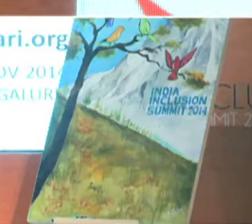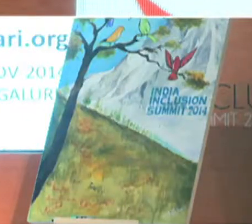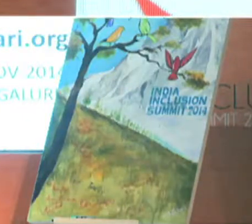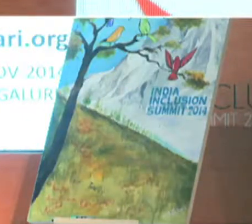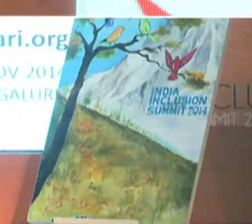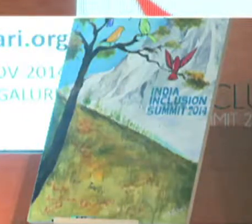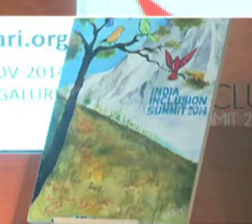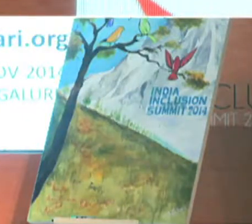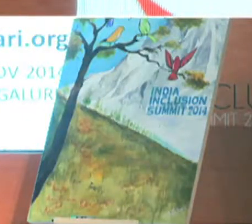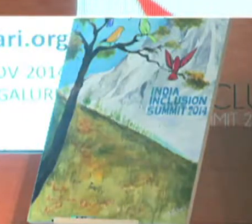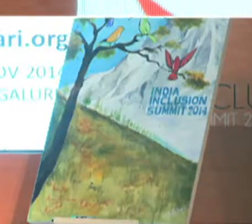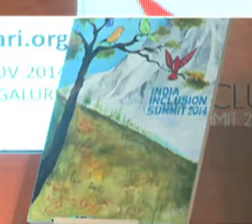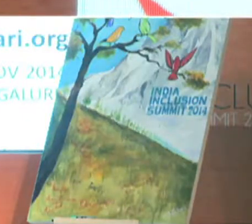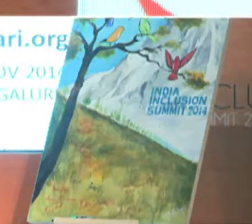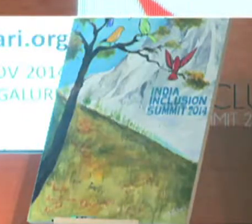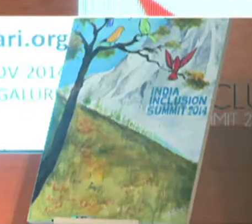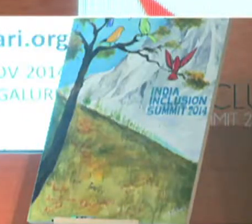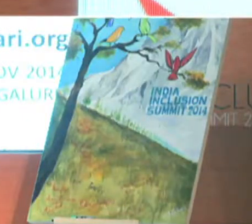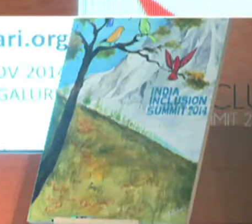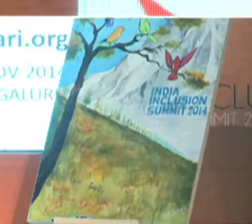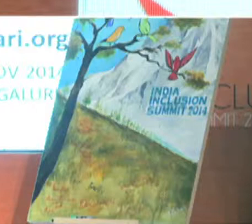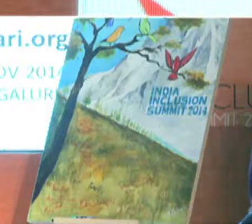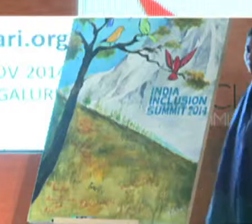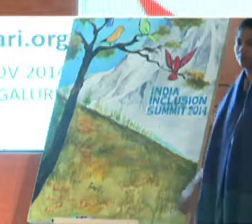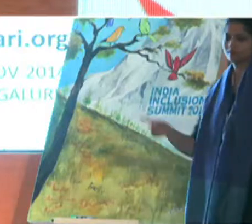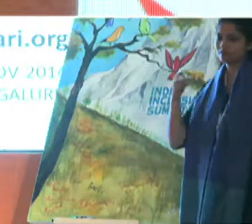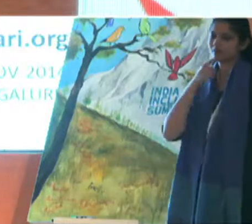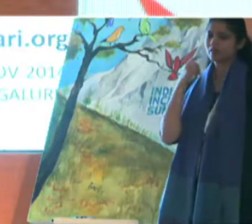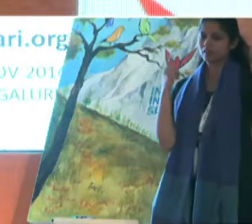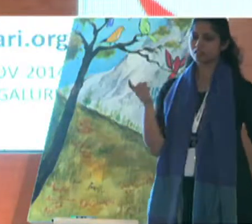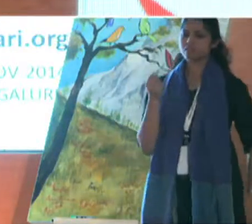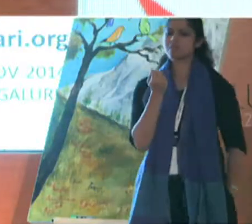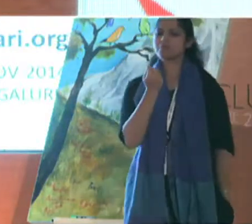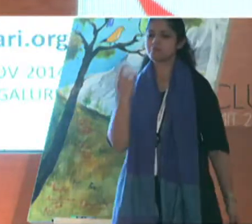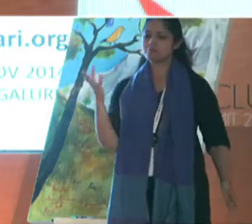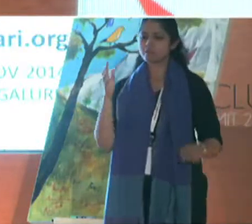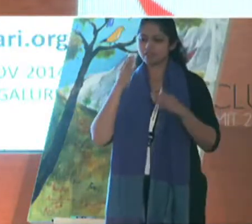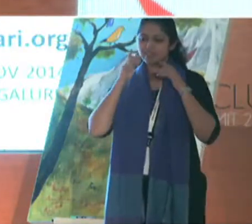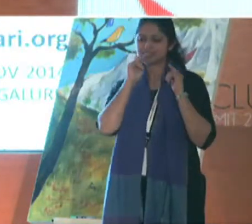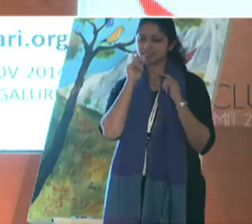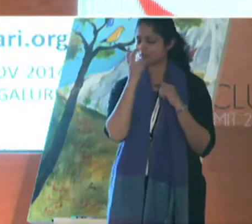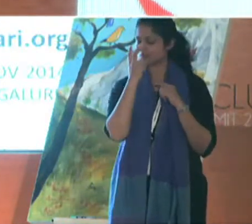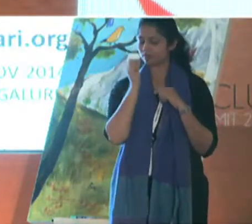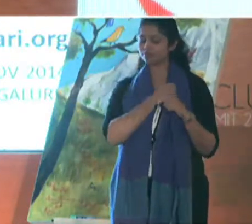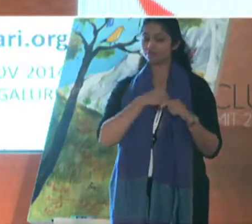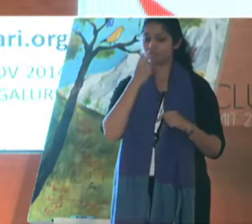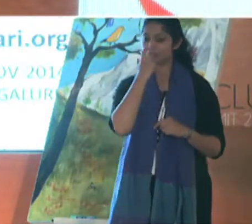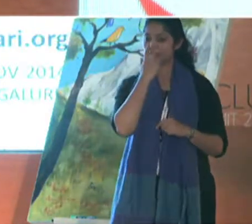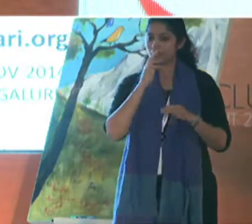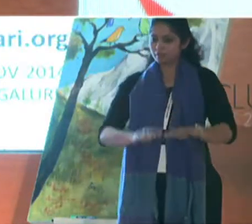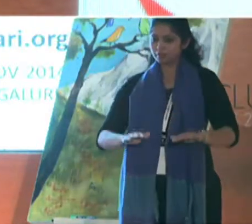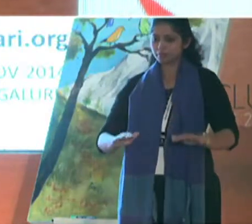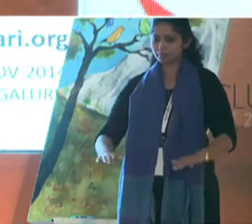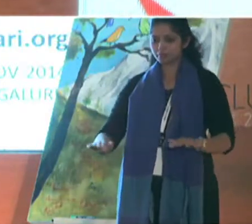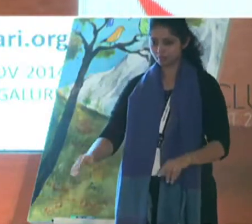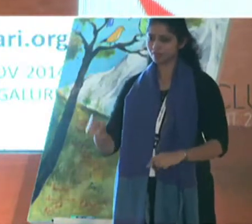people, we are very bad at focus because we are distracted by Hollywood, Bollywood, and advertisement.